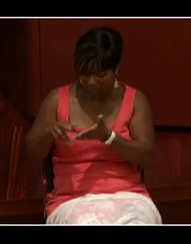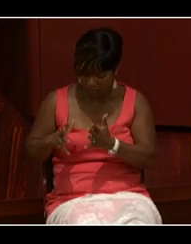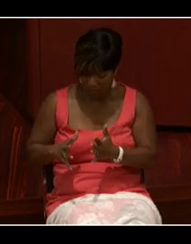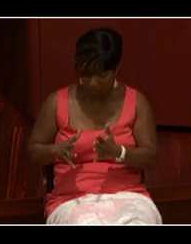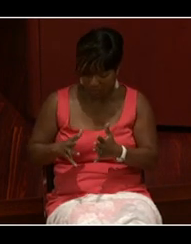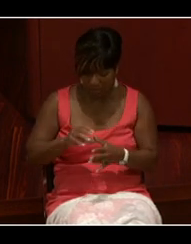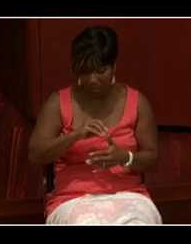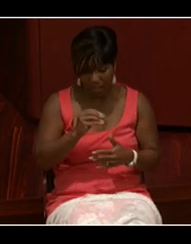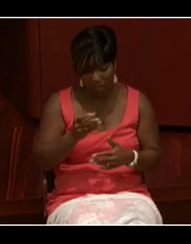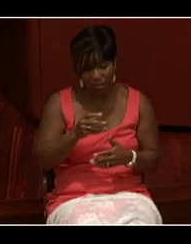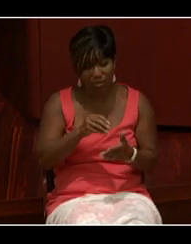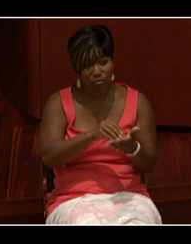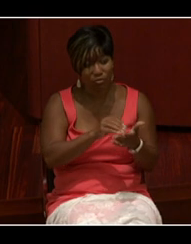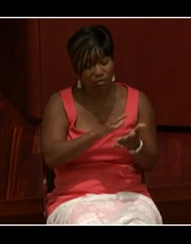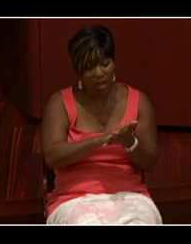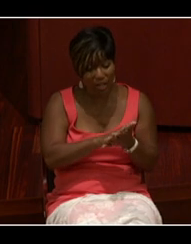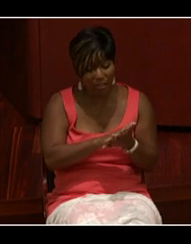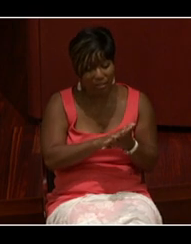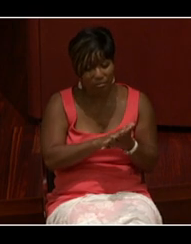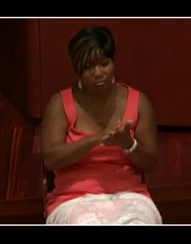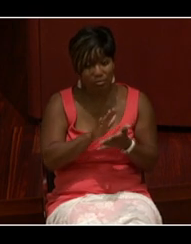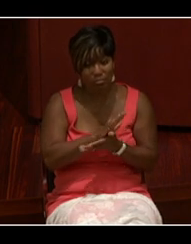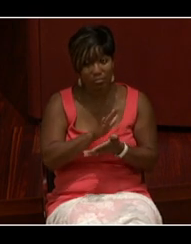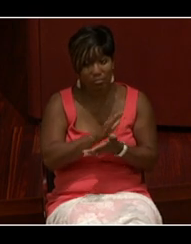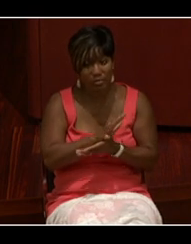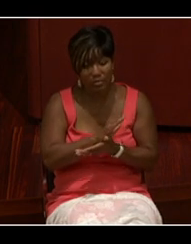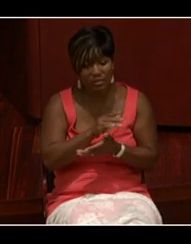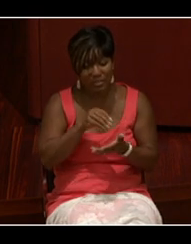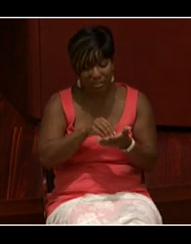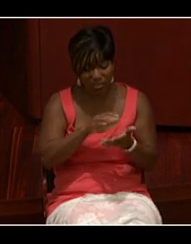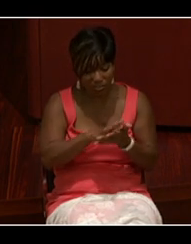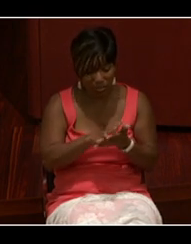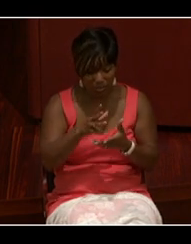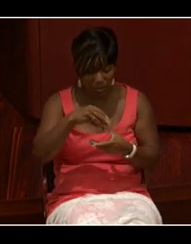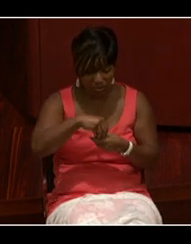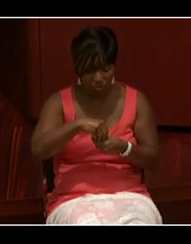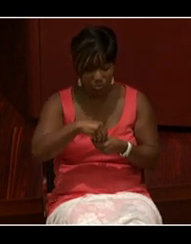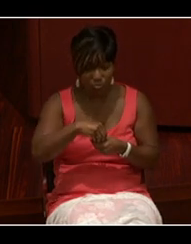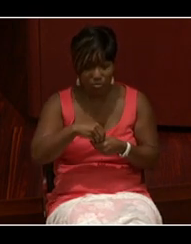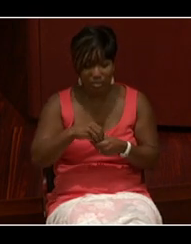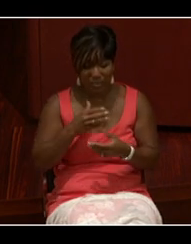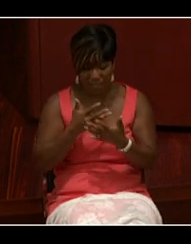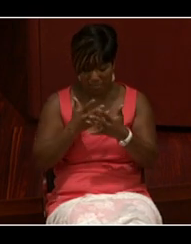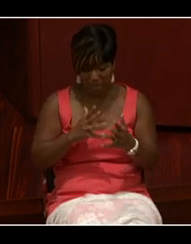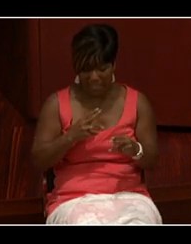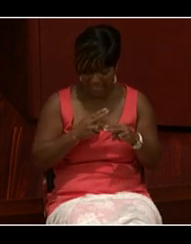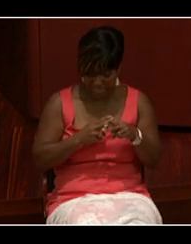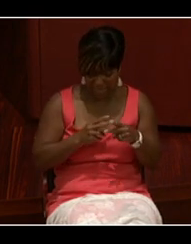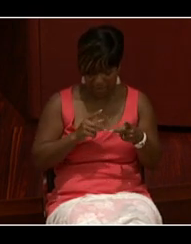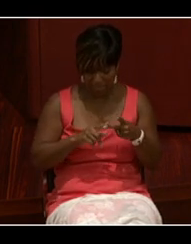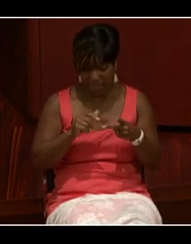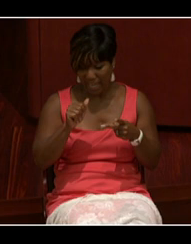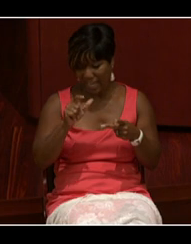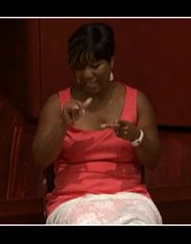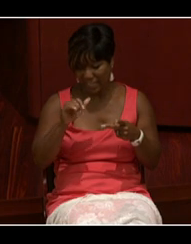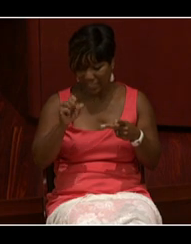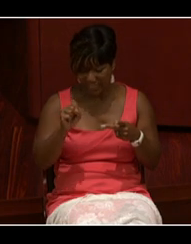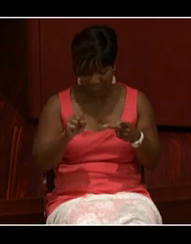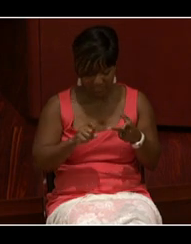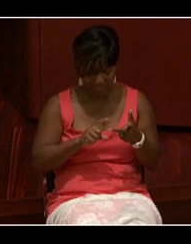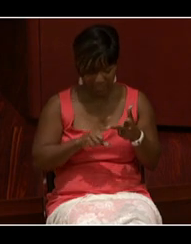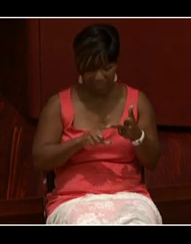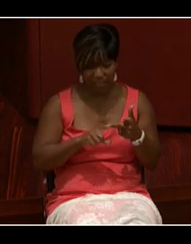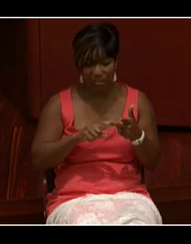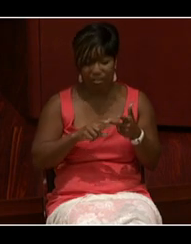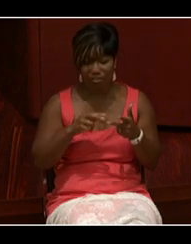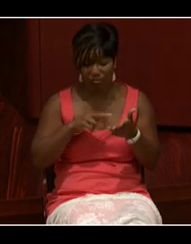Another record to mention would be the record sheet. This document includes the inmate's name, alias, inmate registration